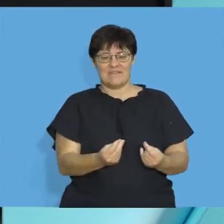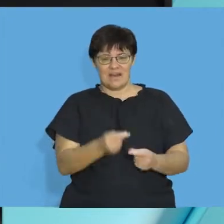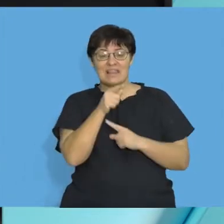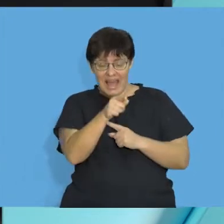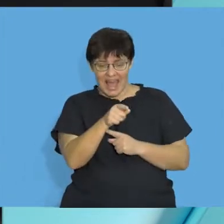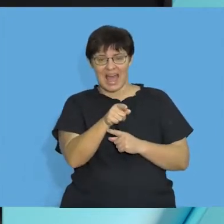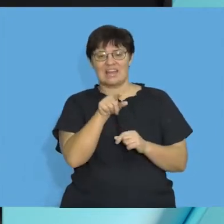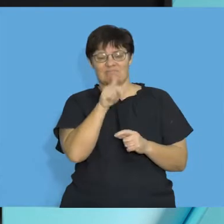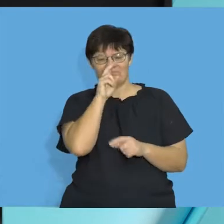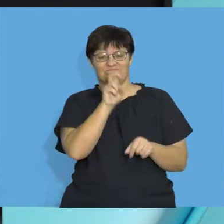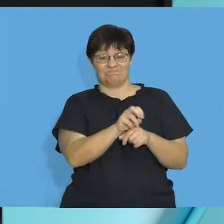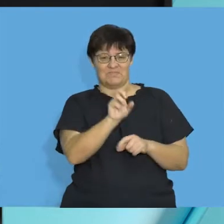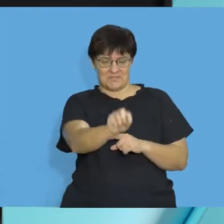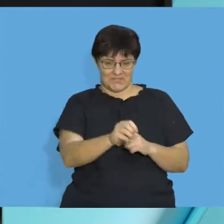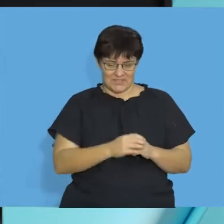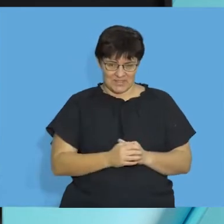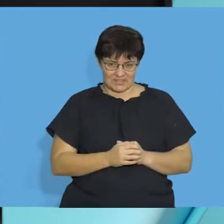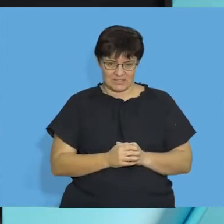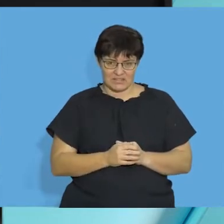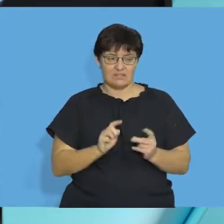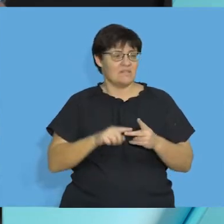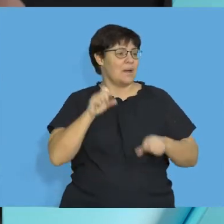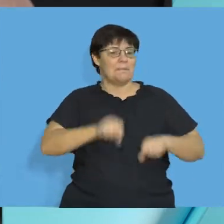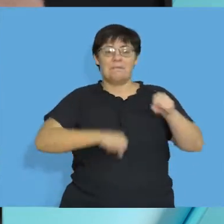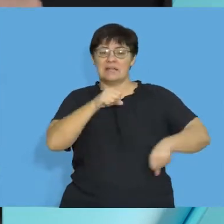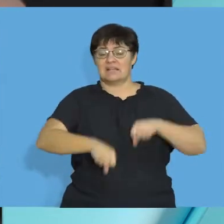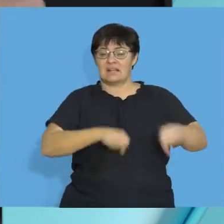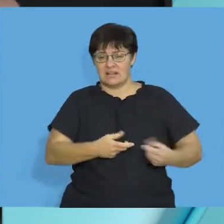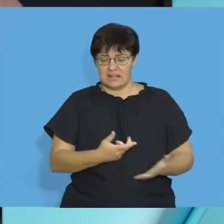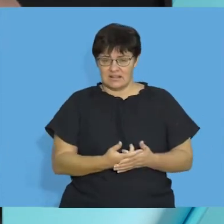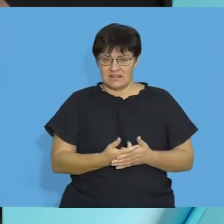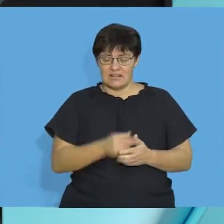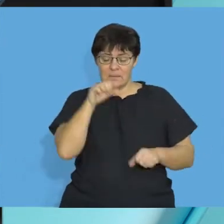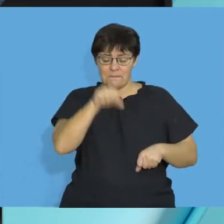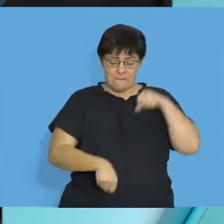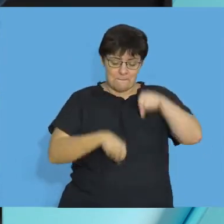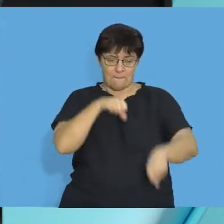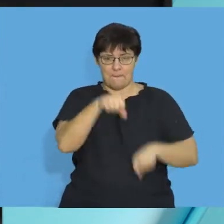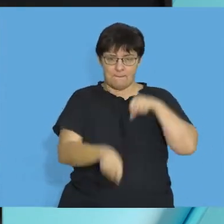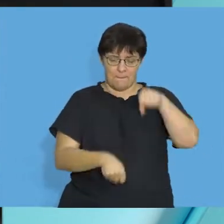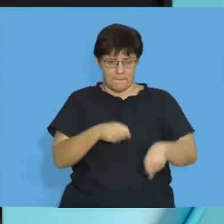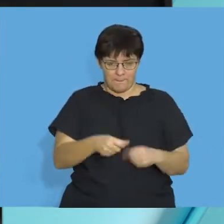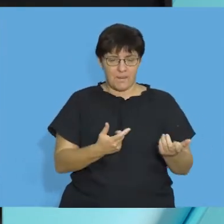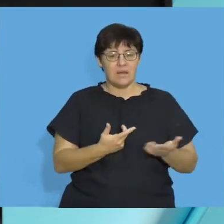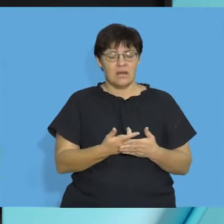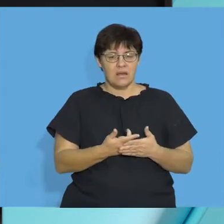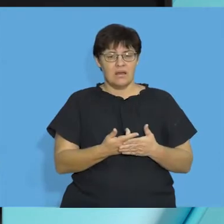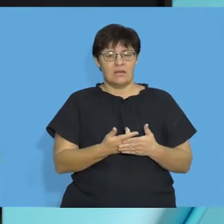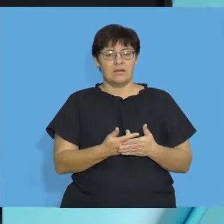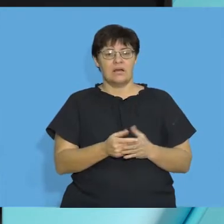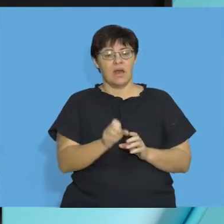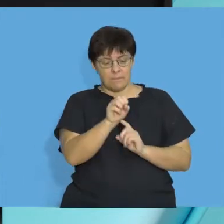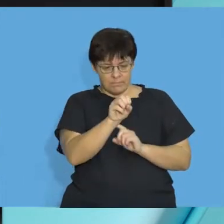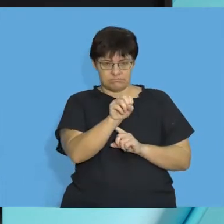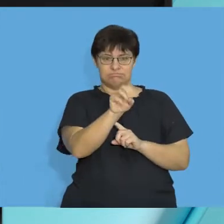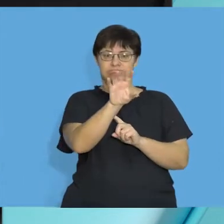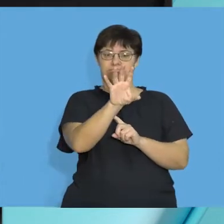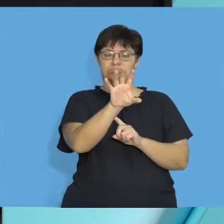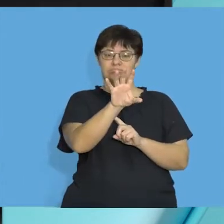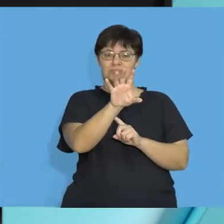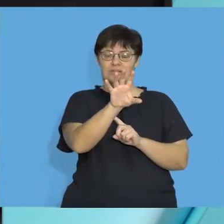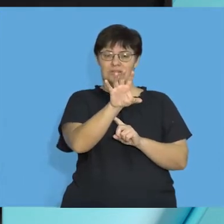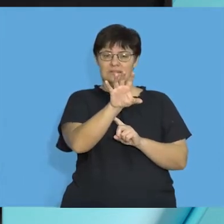looking at here. If you look at a bicycle as well, you turn the wheel and you'll find that the light on the bicycle goes